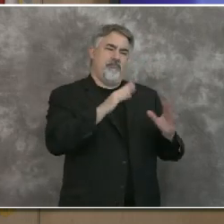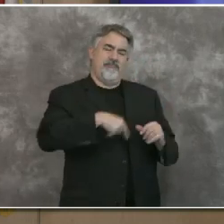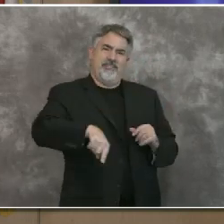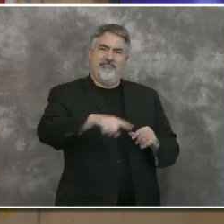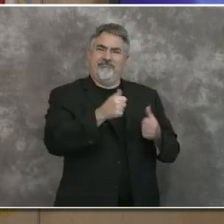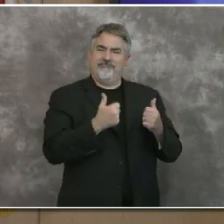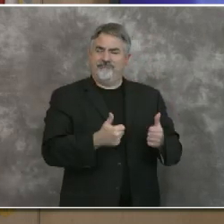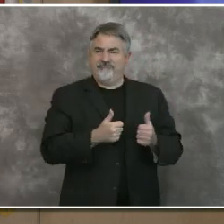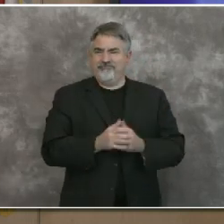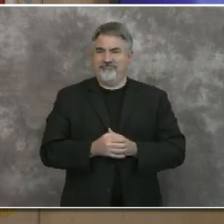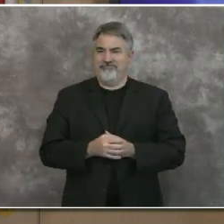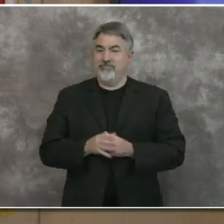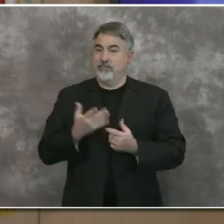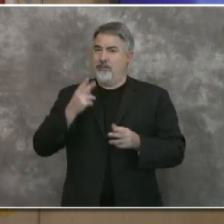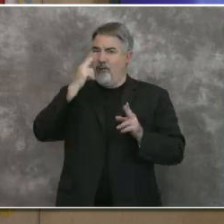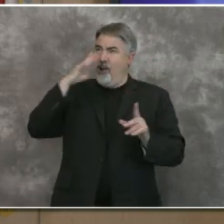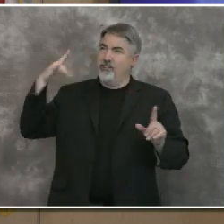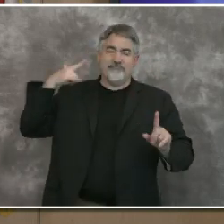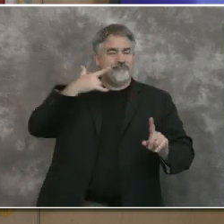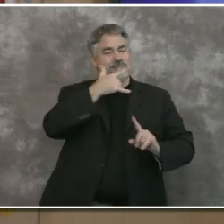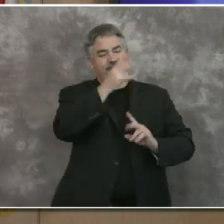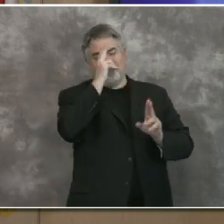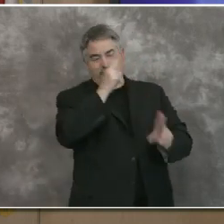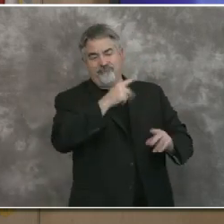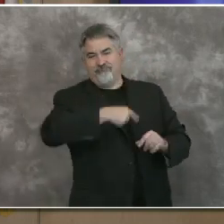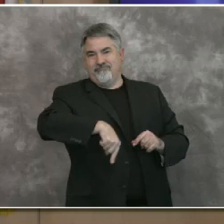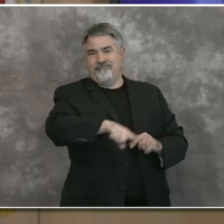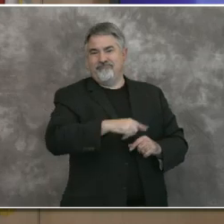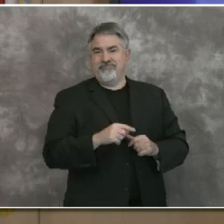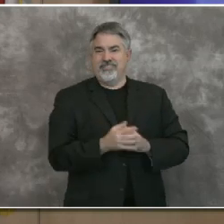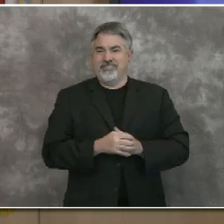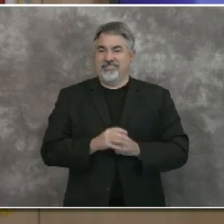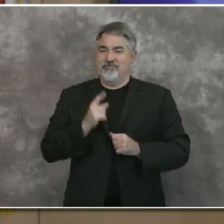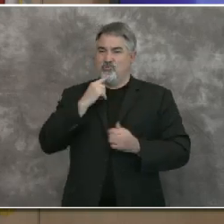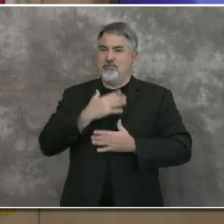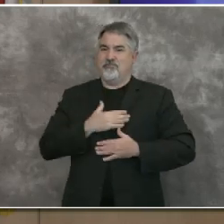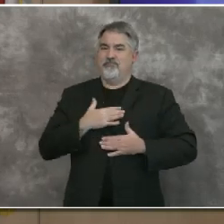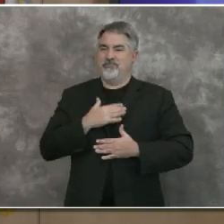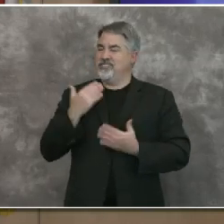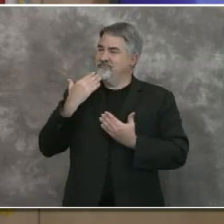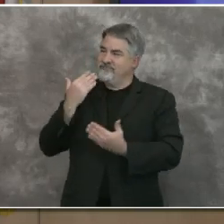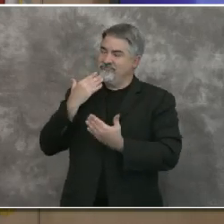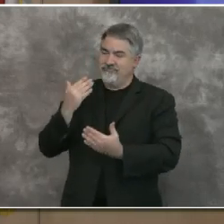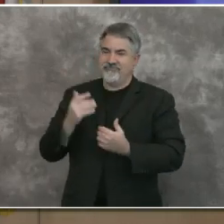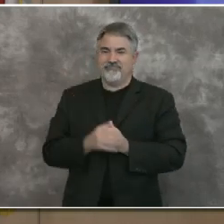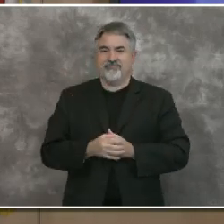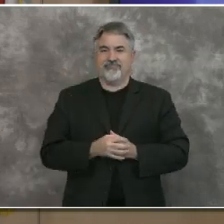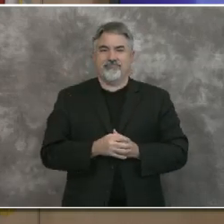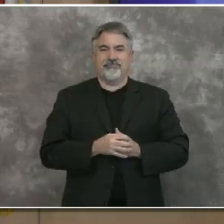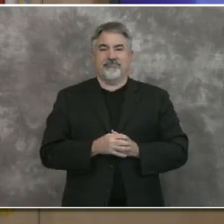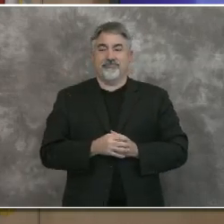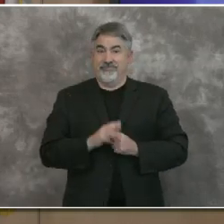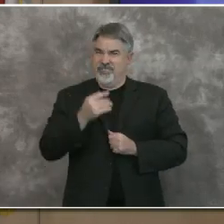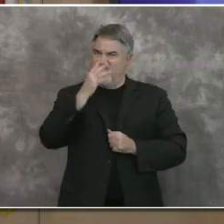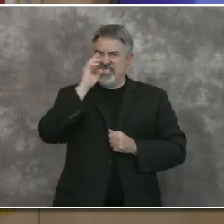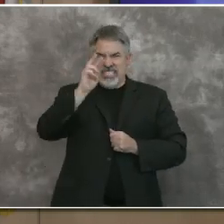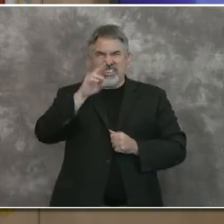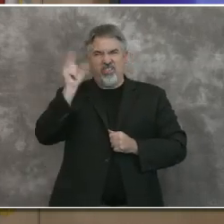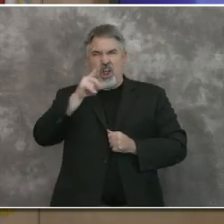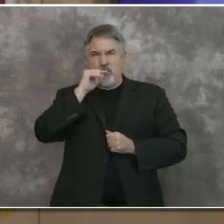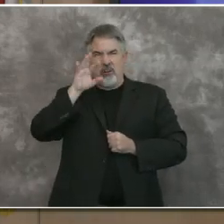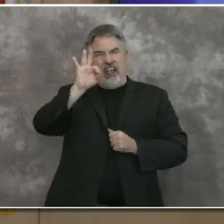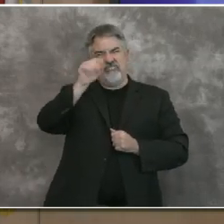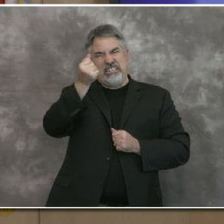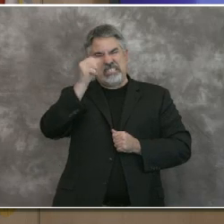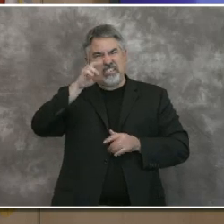those healthcare workers and express our appreciation and gratitude. And they're really cool to see 6 of these flying in formation really low. So if you have a